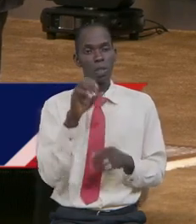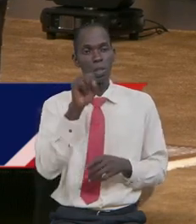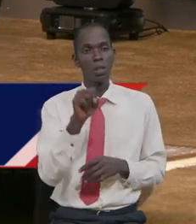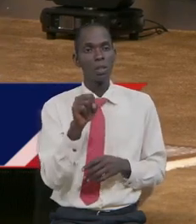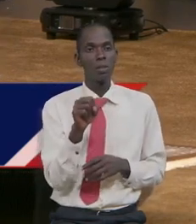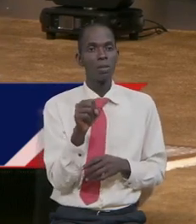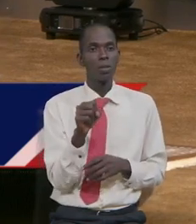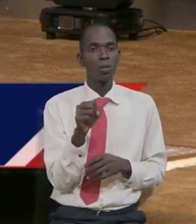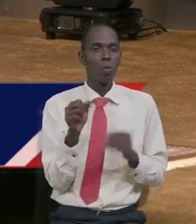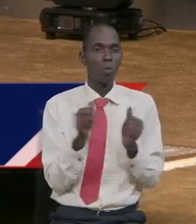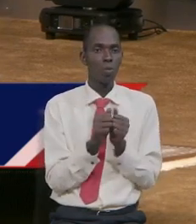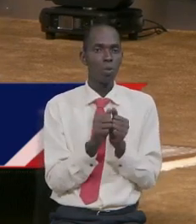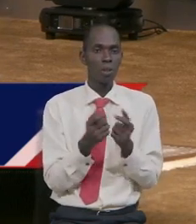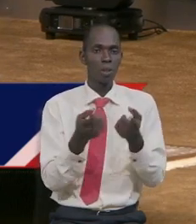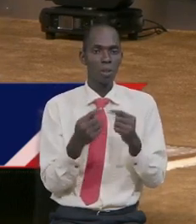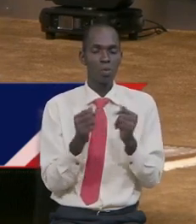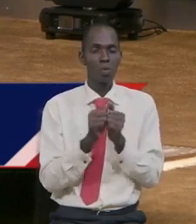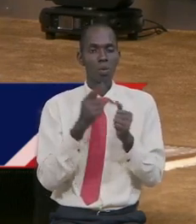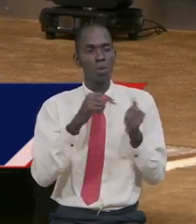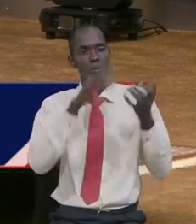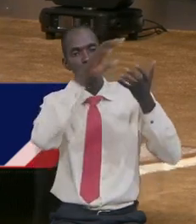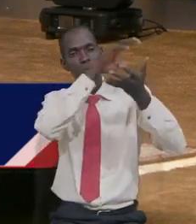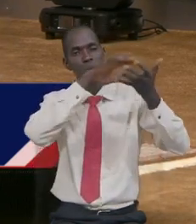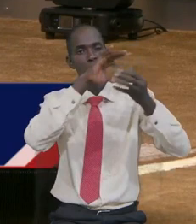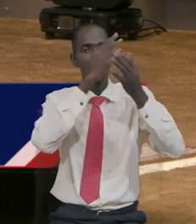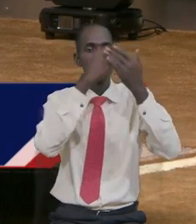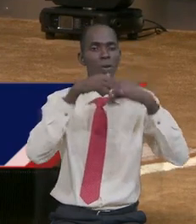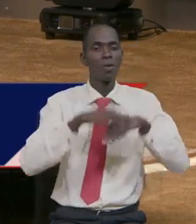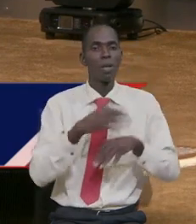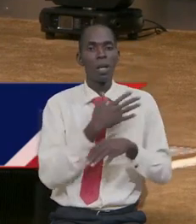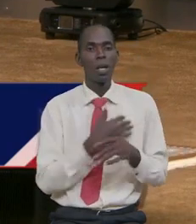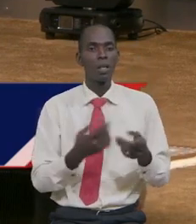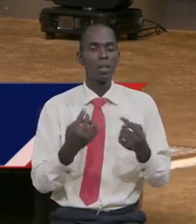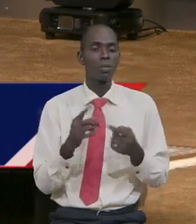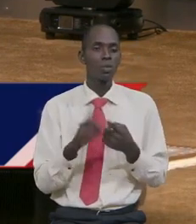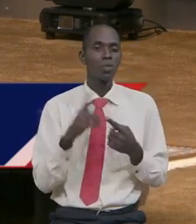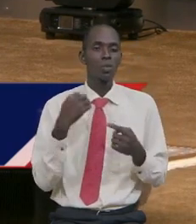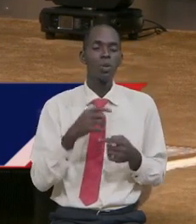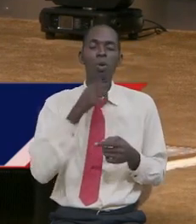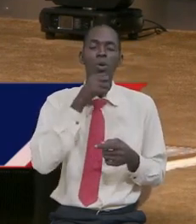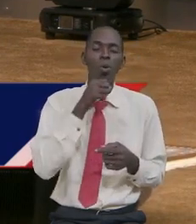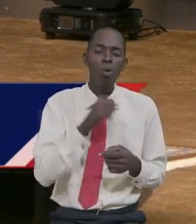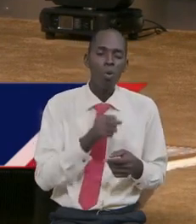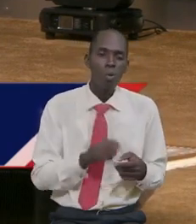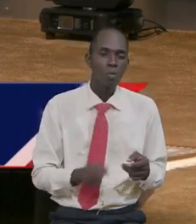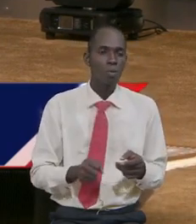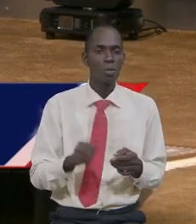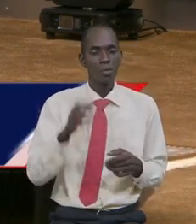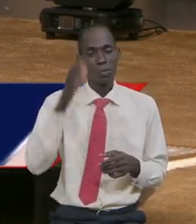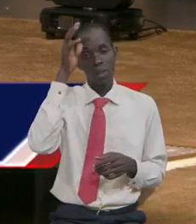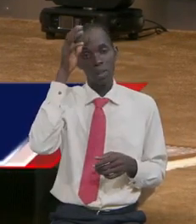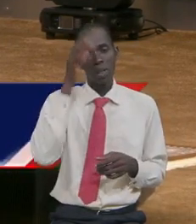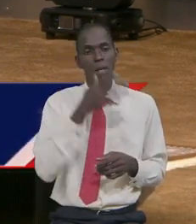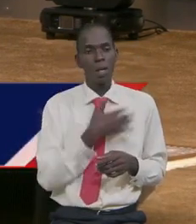heaven and came to the Ancient of Days, that is to the Father, to God the Father, and they